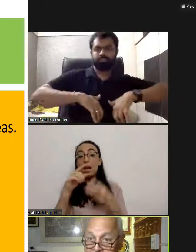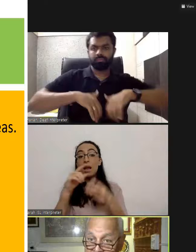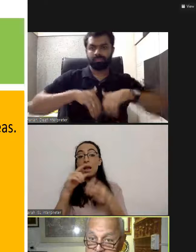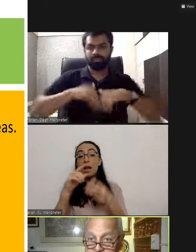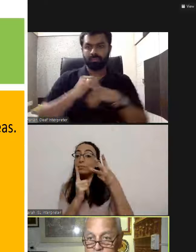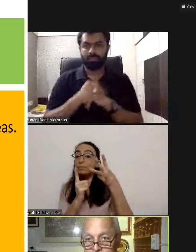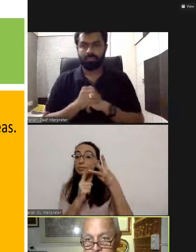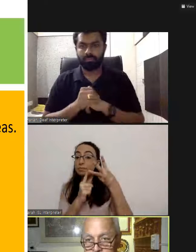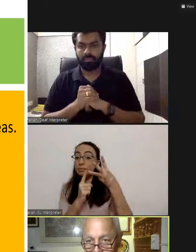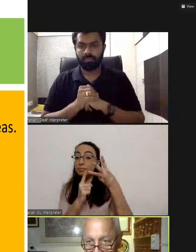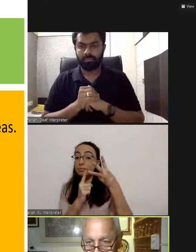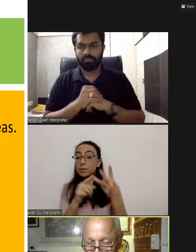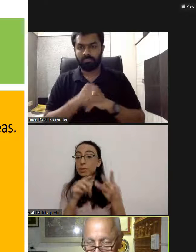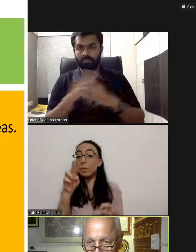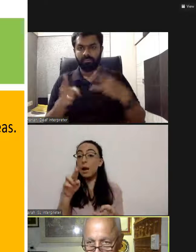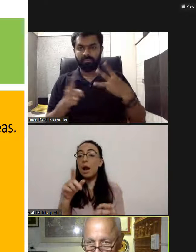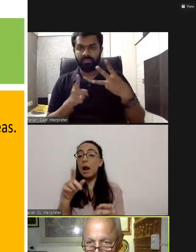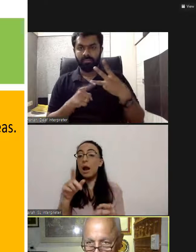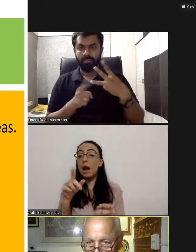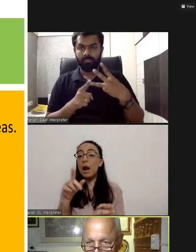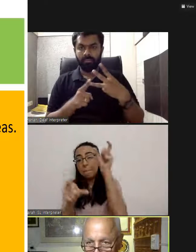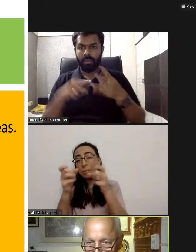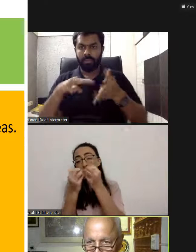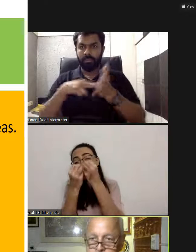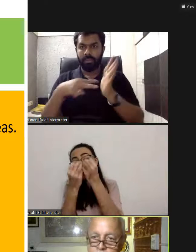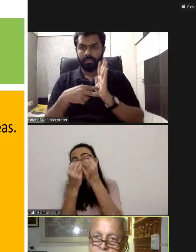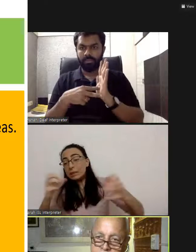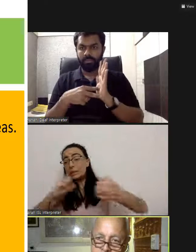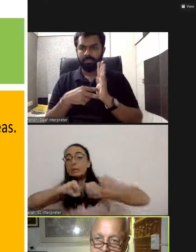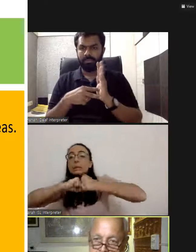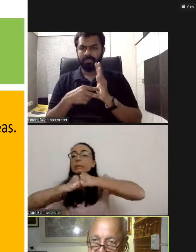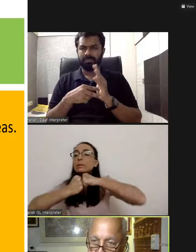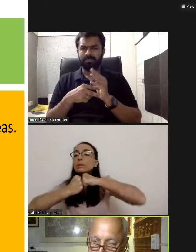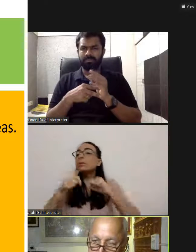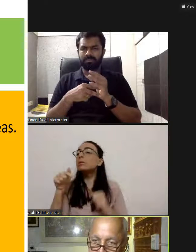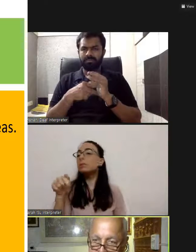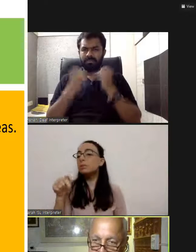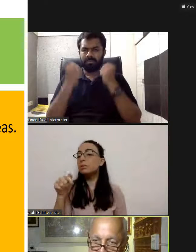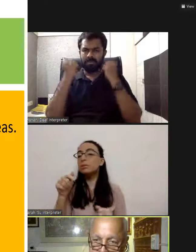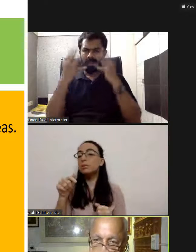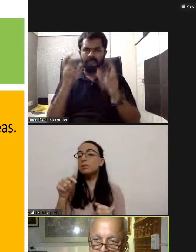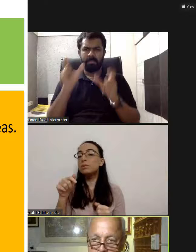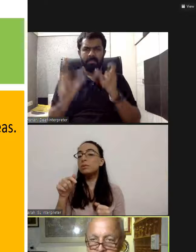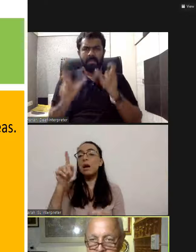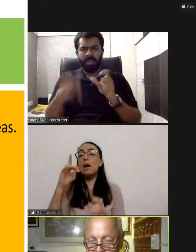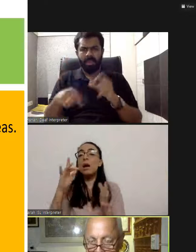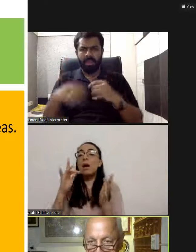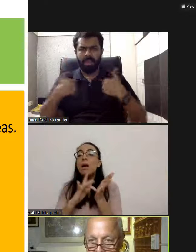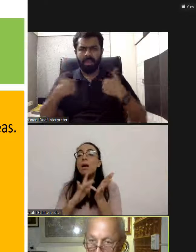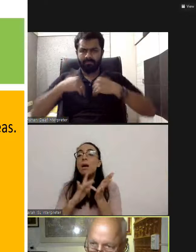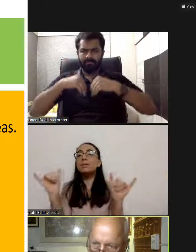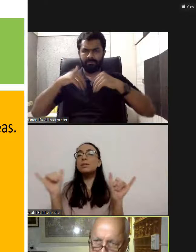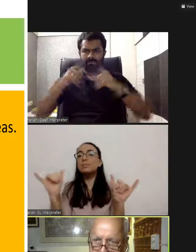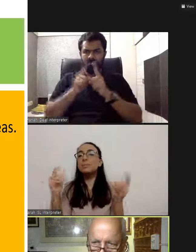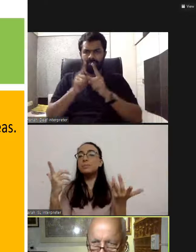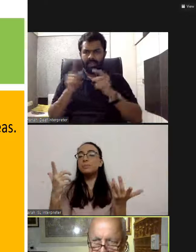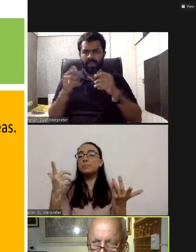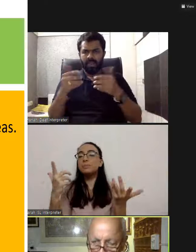high density of population. This is particularly true of countries with high fertility rate.